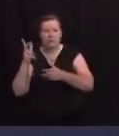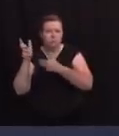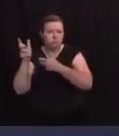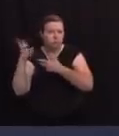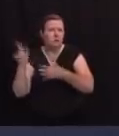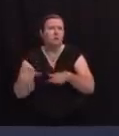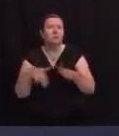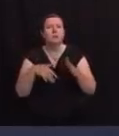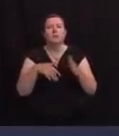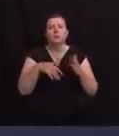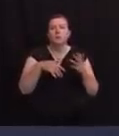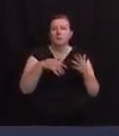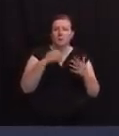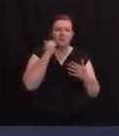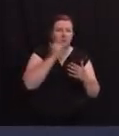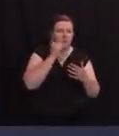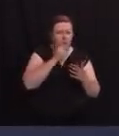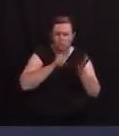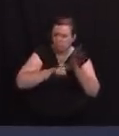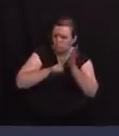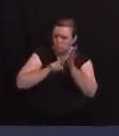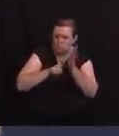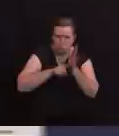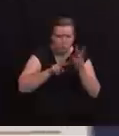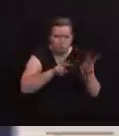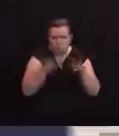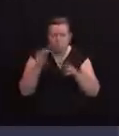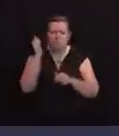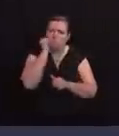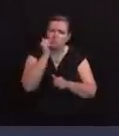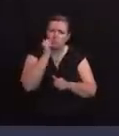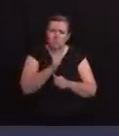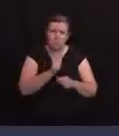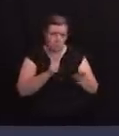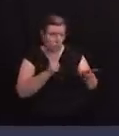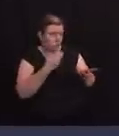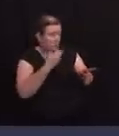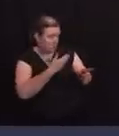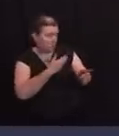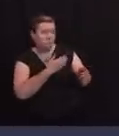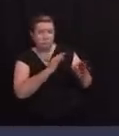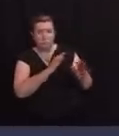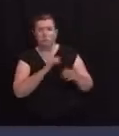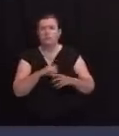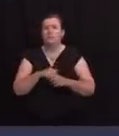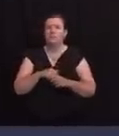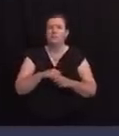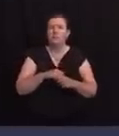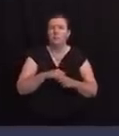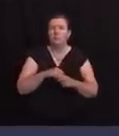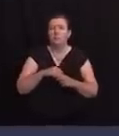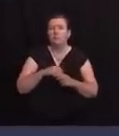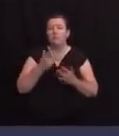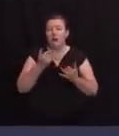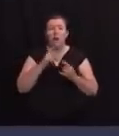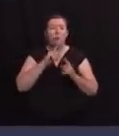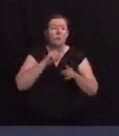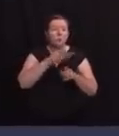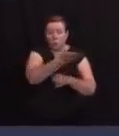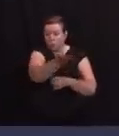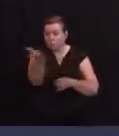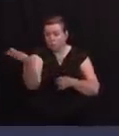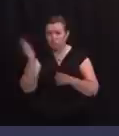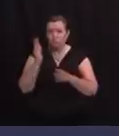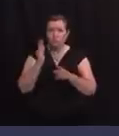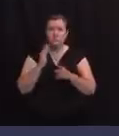daily mission for us. Amen. Amen. Thank you for that. We'll start over here. We're going to be, I think, on the same rhythm that we've been on of late. I'm not